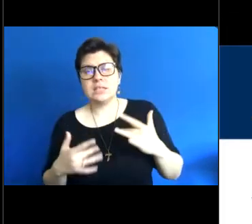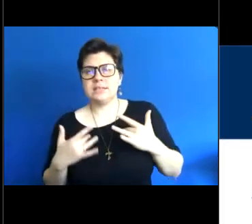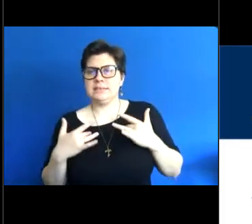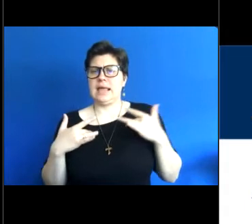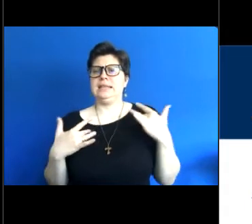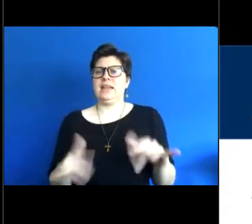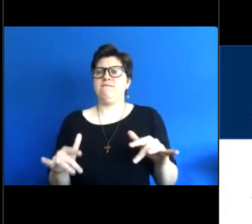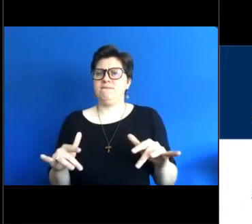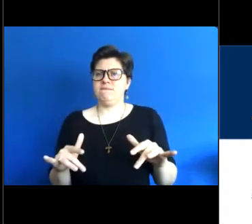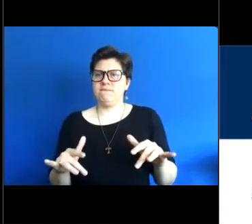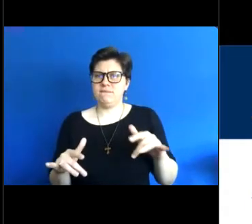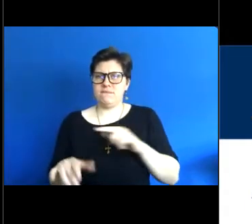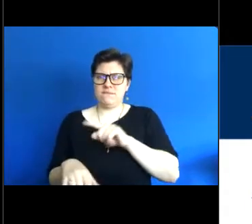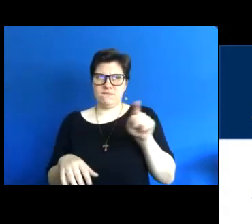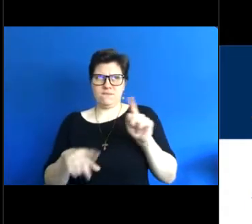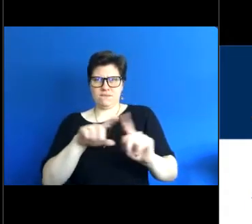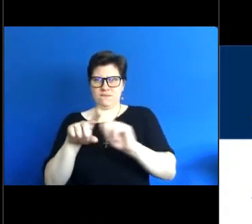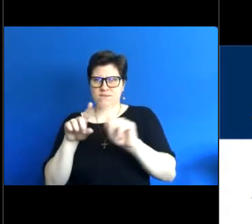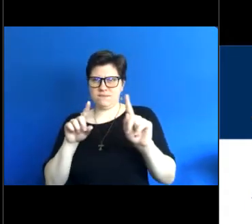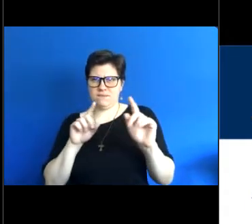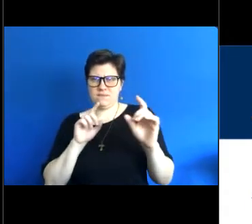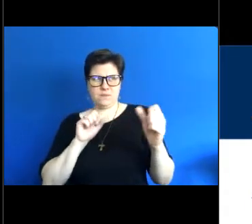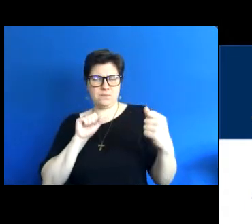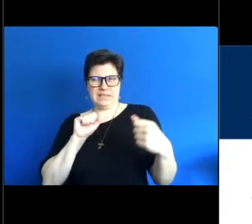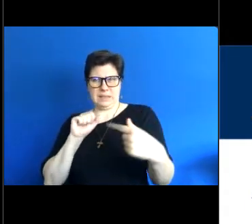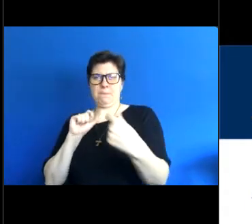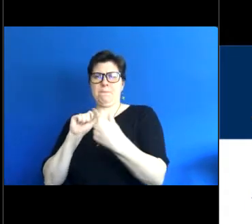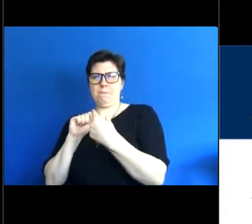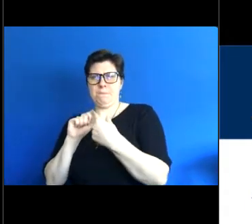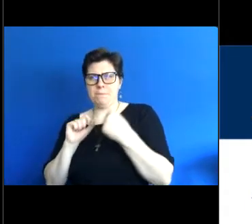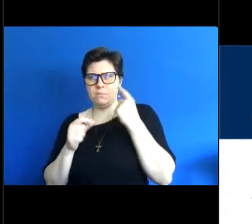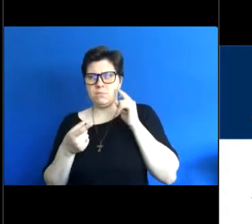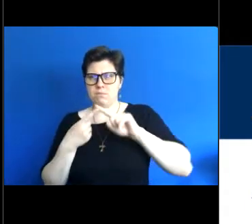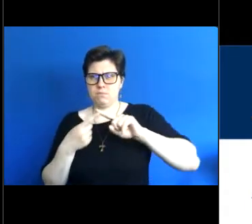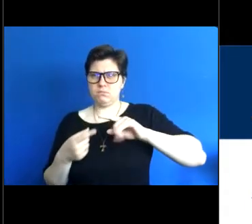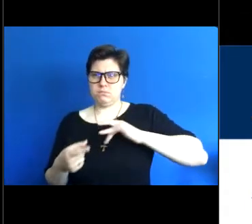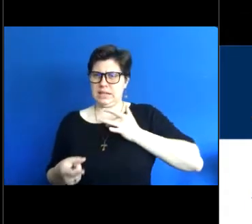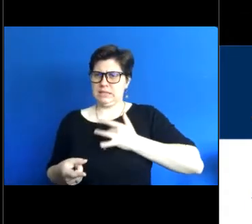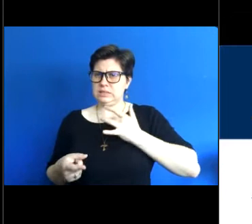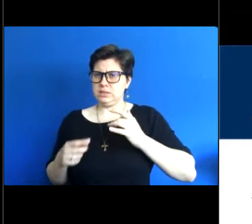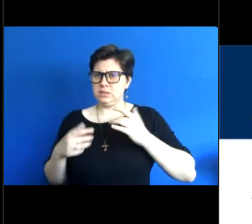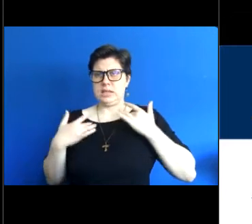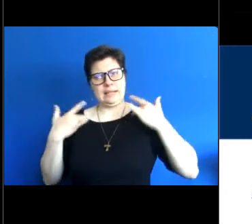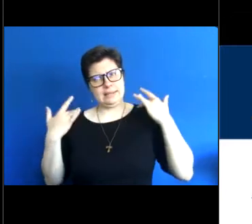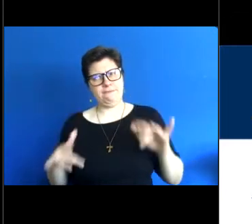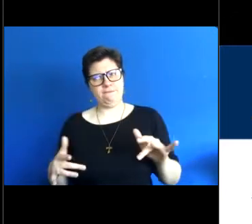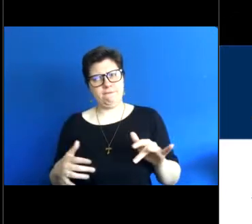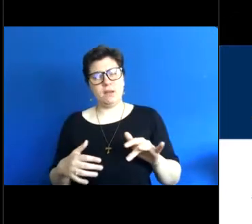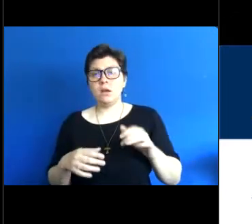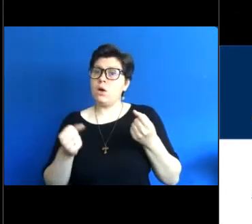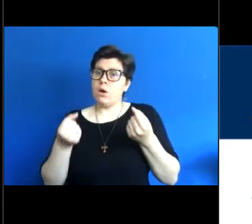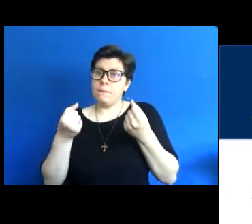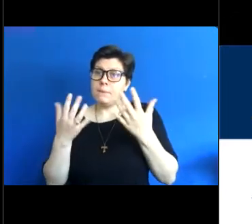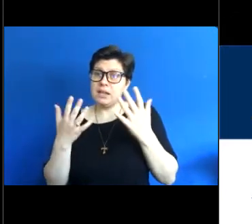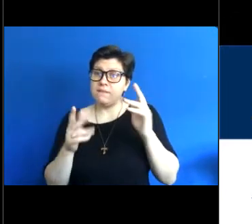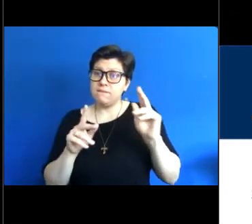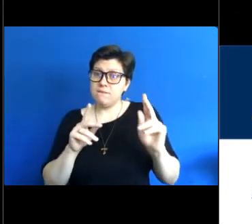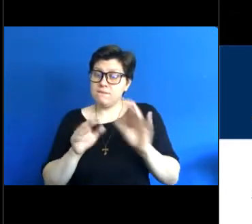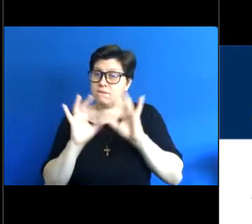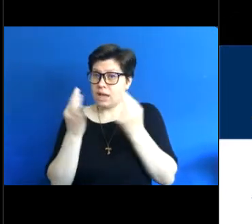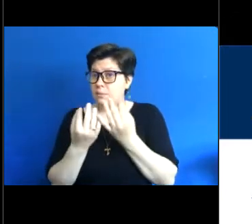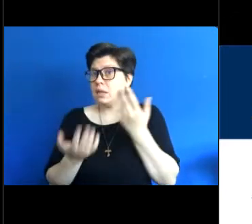different types of stimulation to their senses. So many families might find, for example,